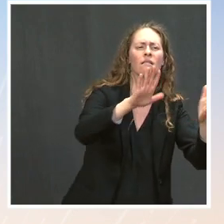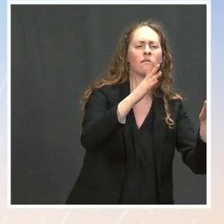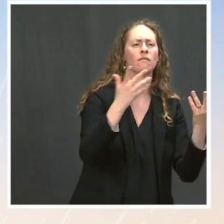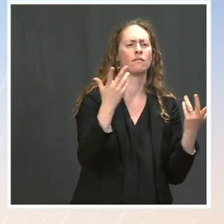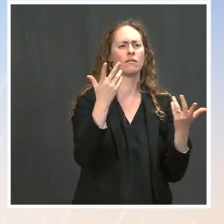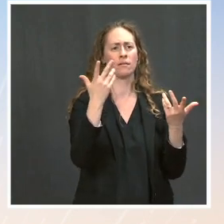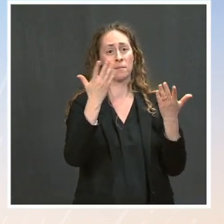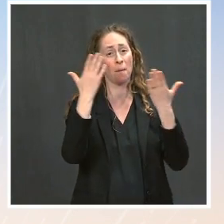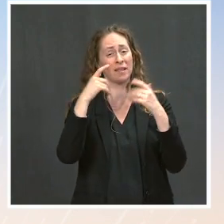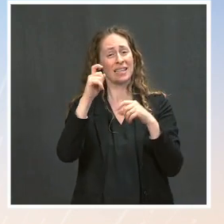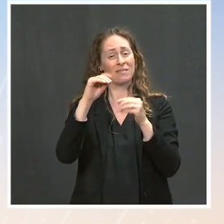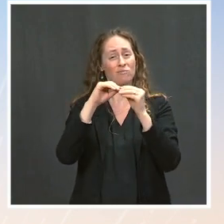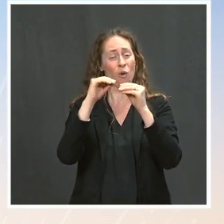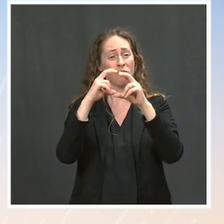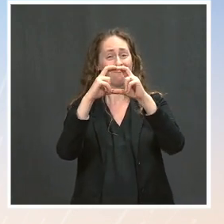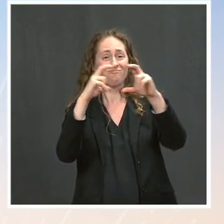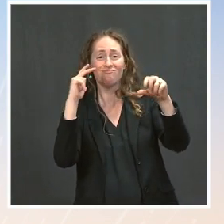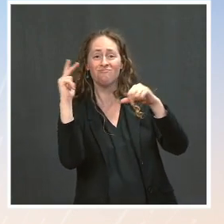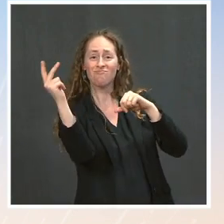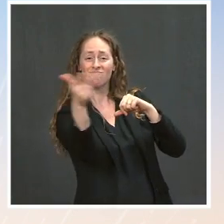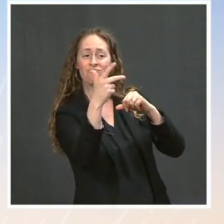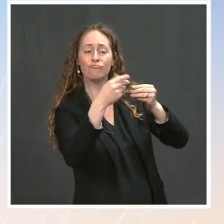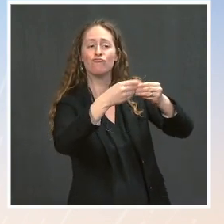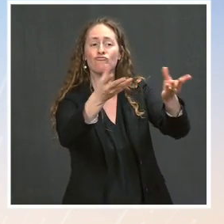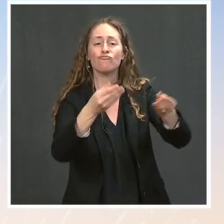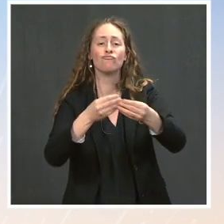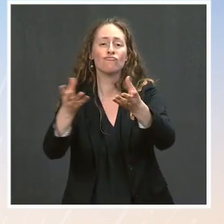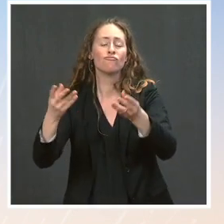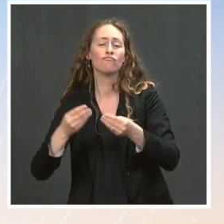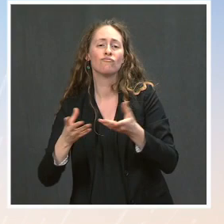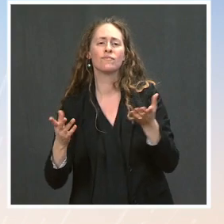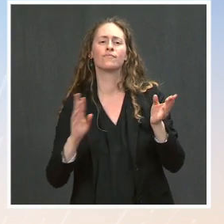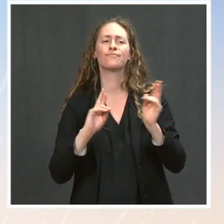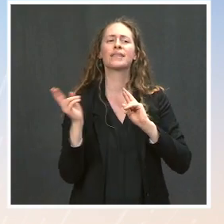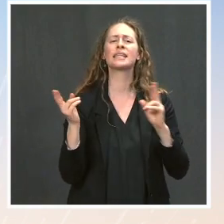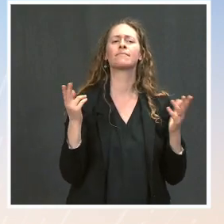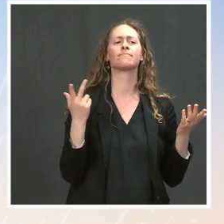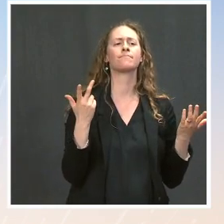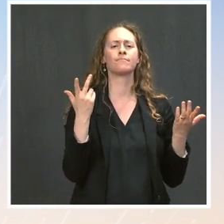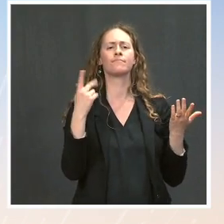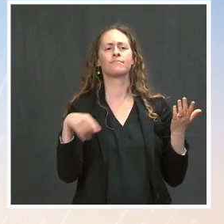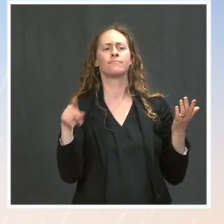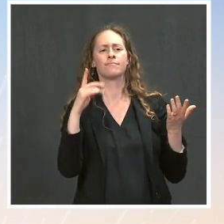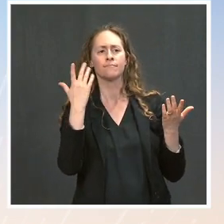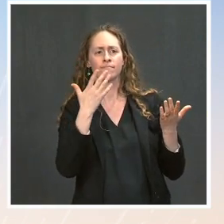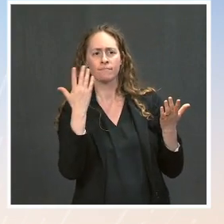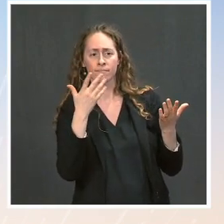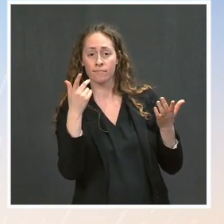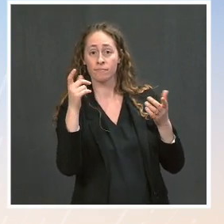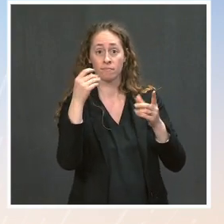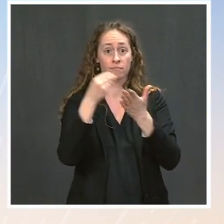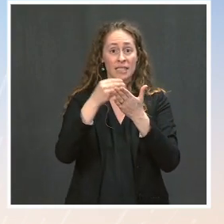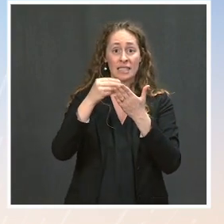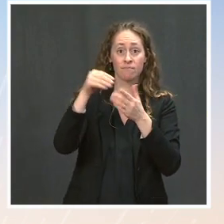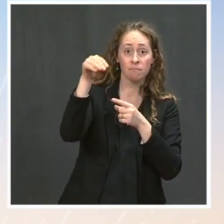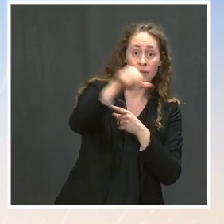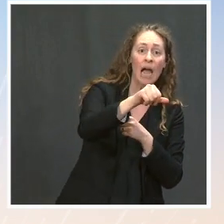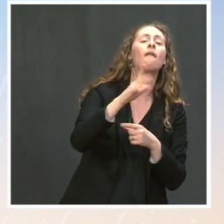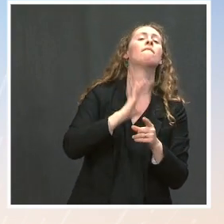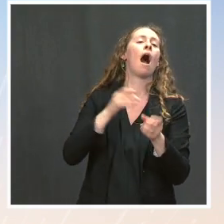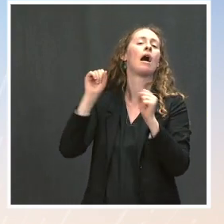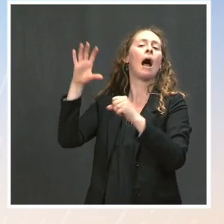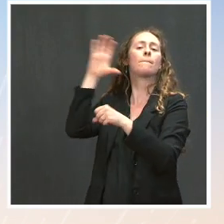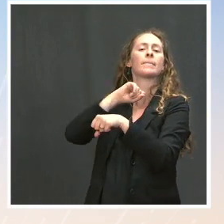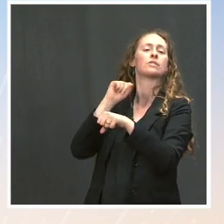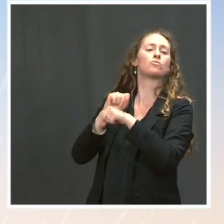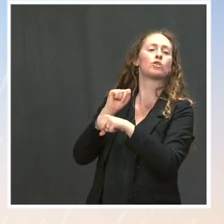we are, as we announced last week, ensuring there's an opportunity for paid leave, that we are working in partnership with doctors to